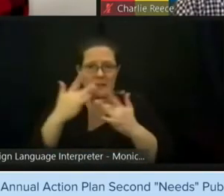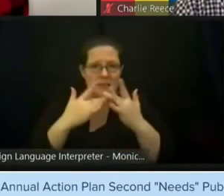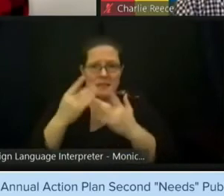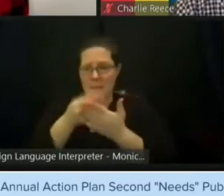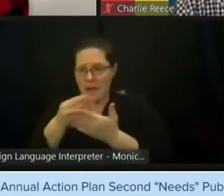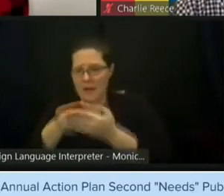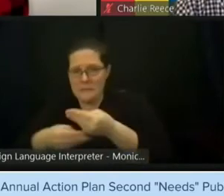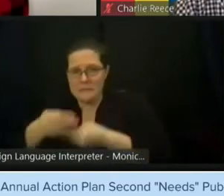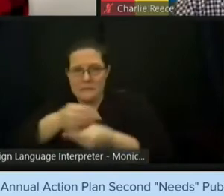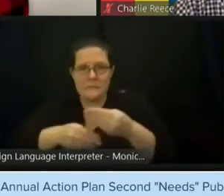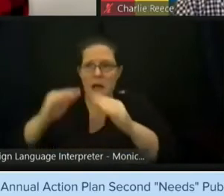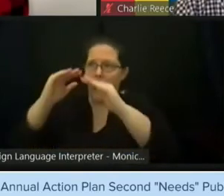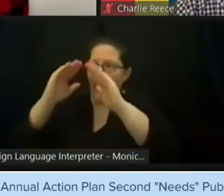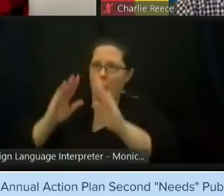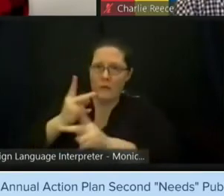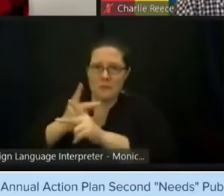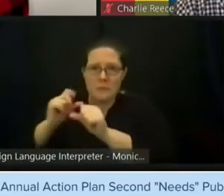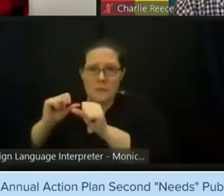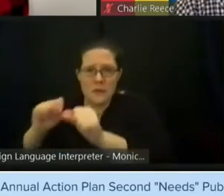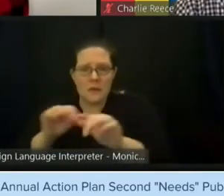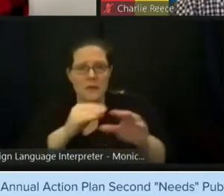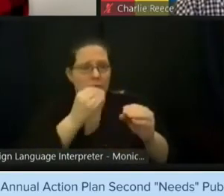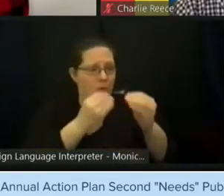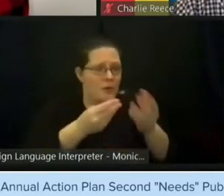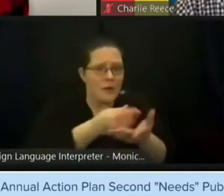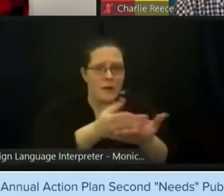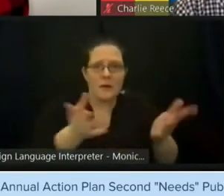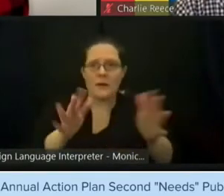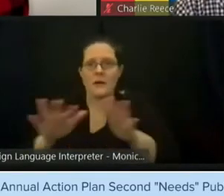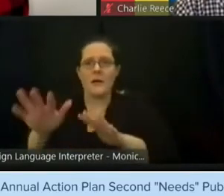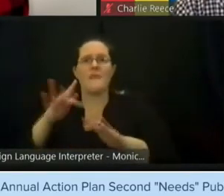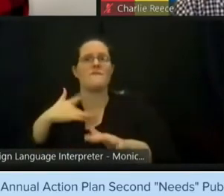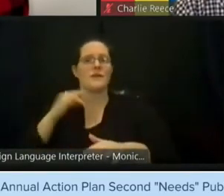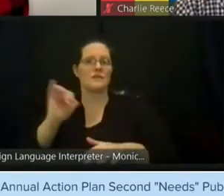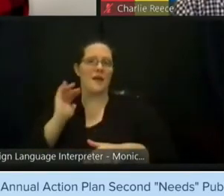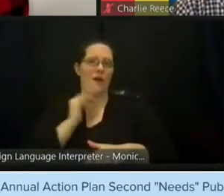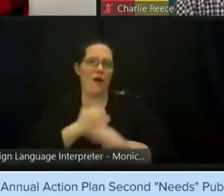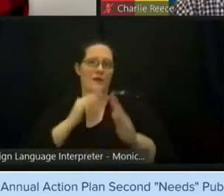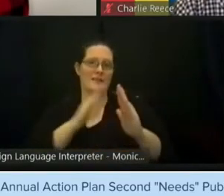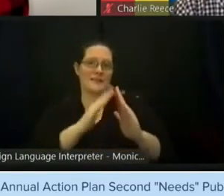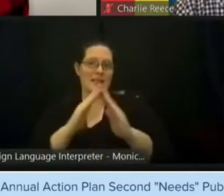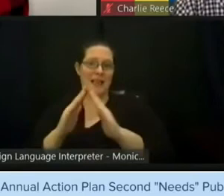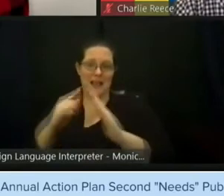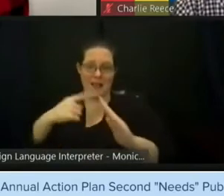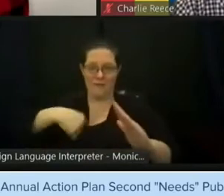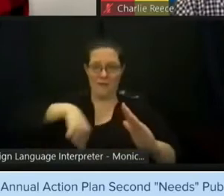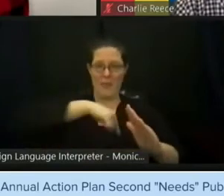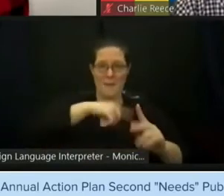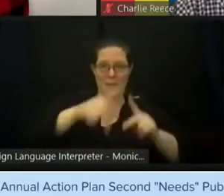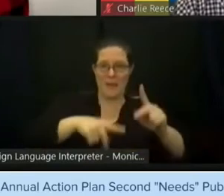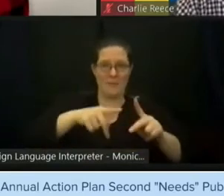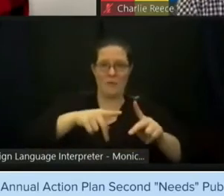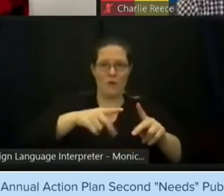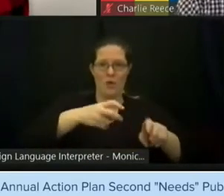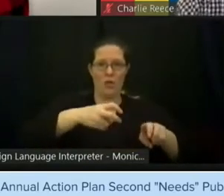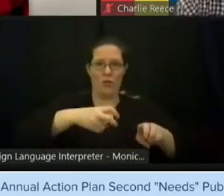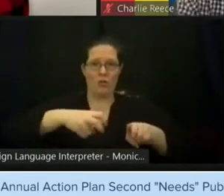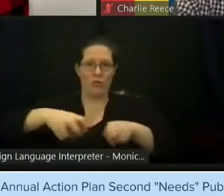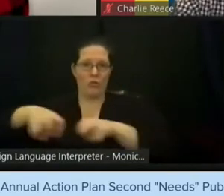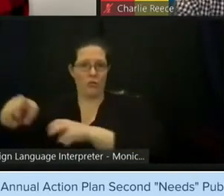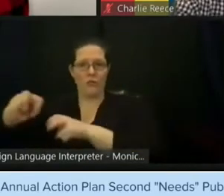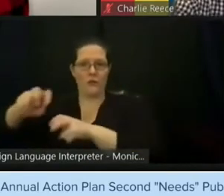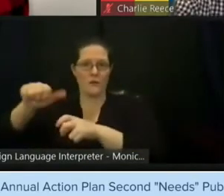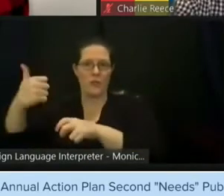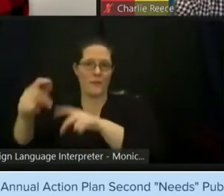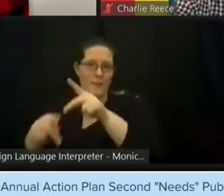have a roof over our head, it feels like our city is slipping away from us. over the last 10 years. Ms.